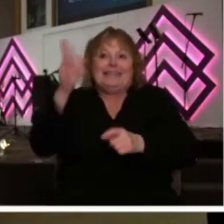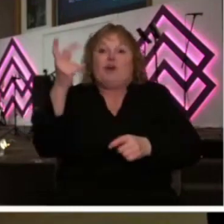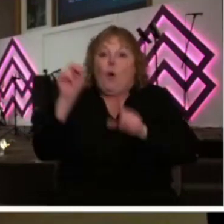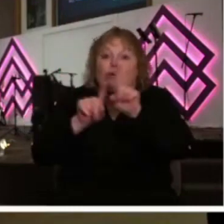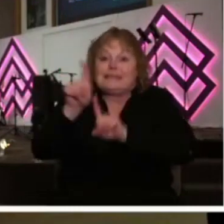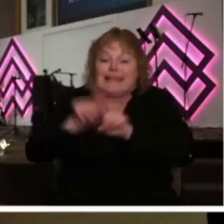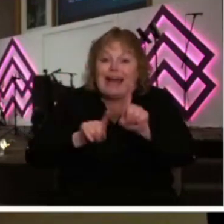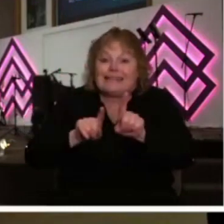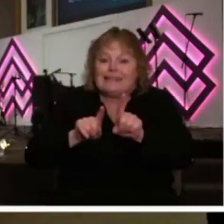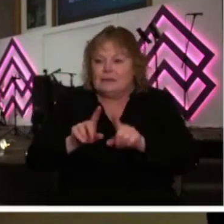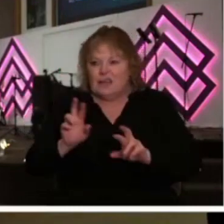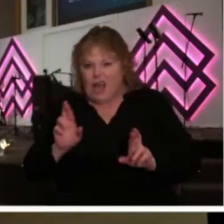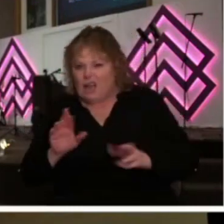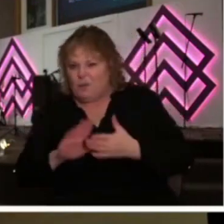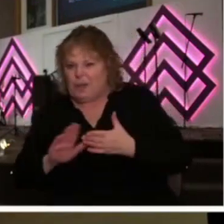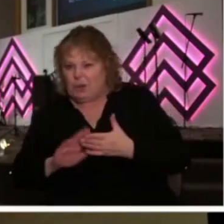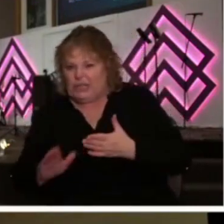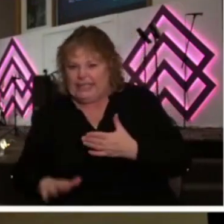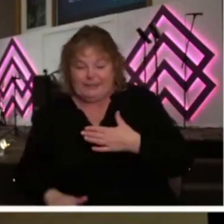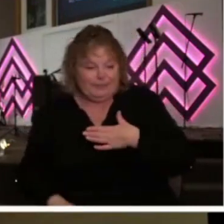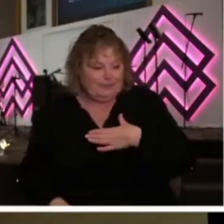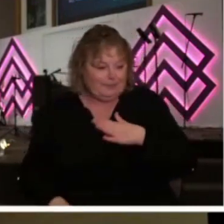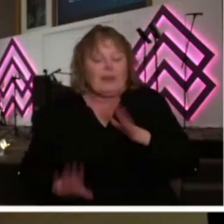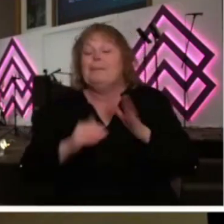I hope they were clean.